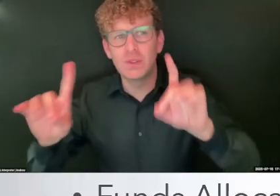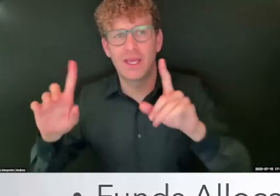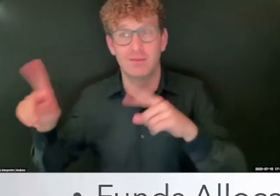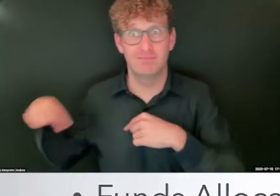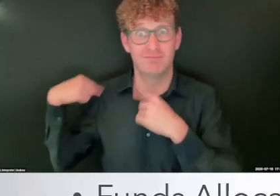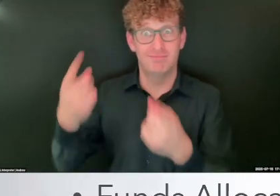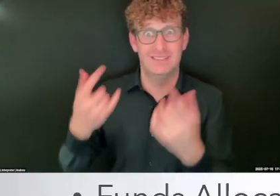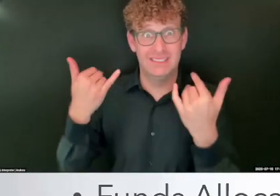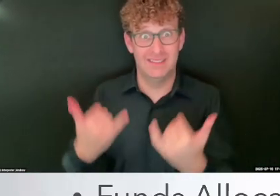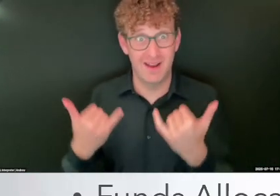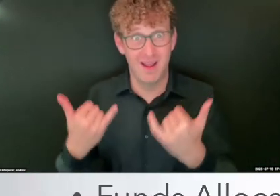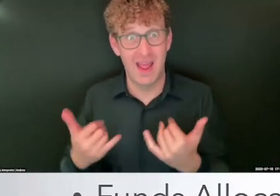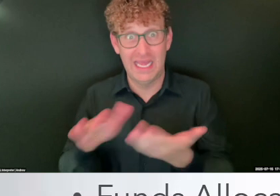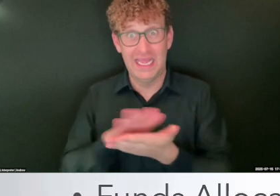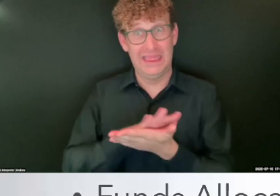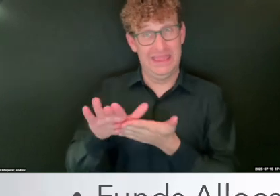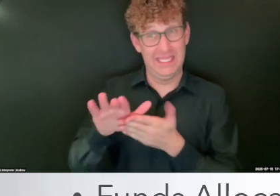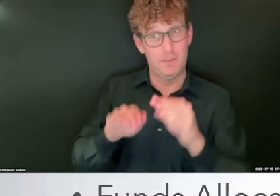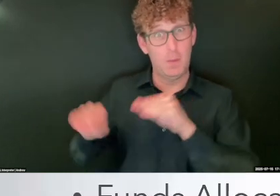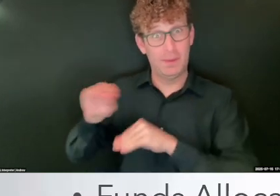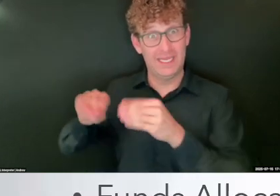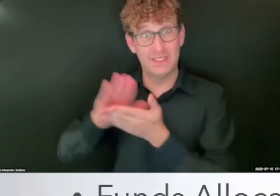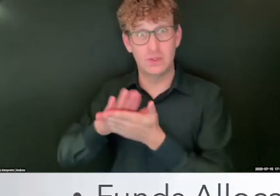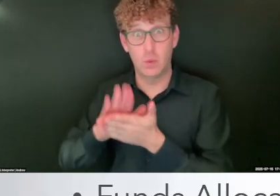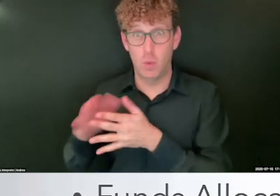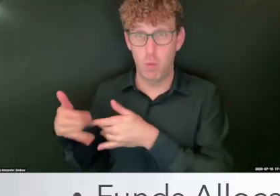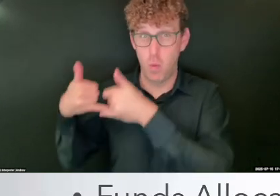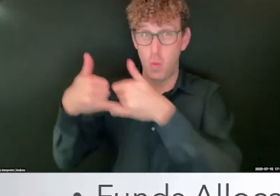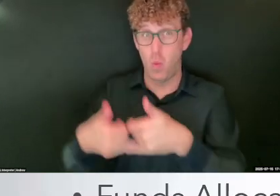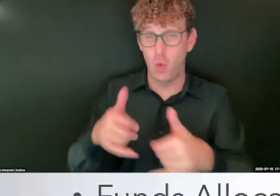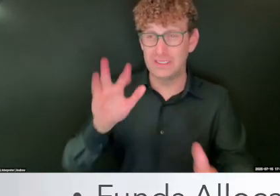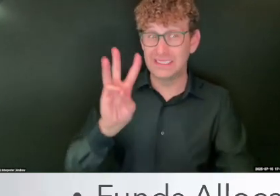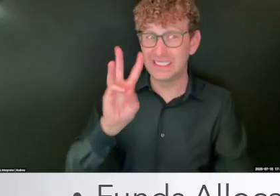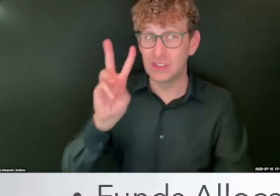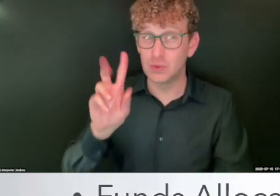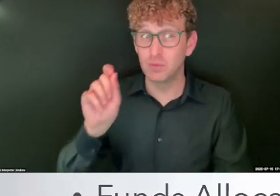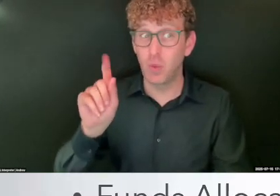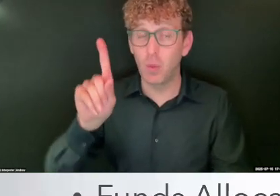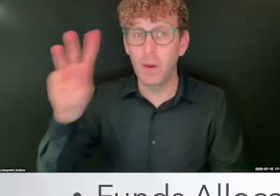$62.1 million to 8 unique school communities and will achieve an estimated